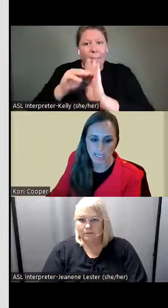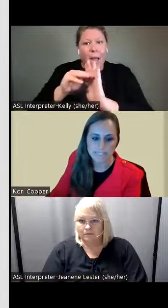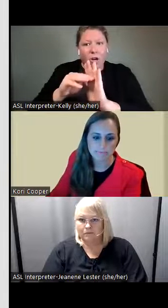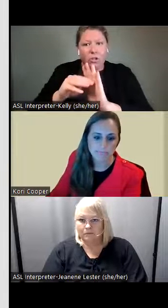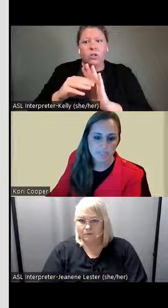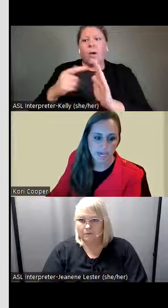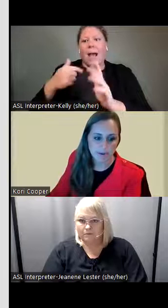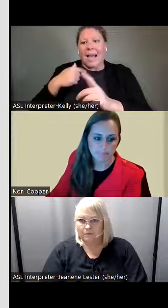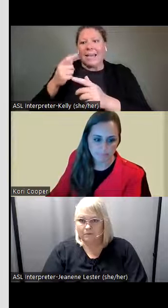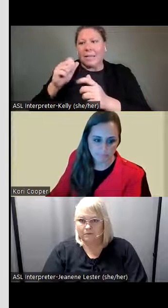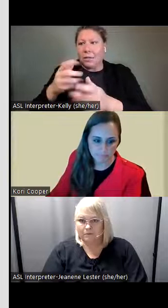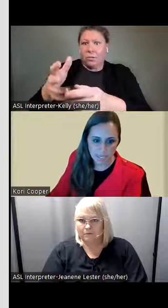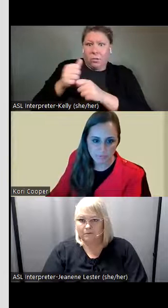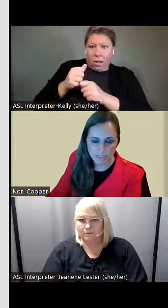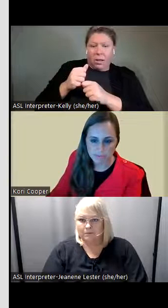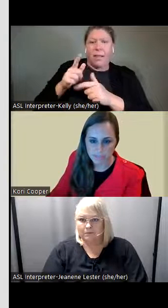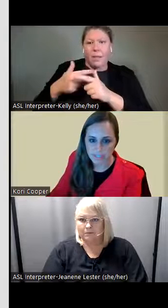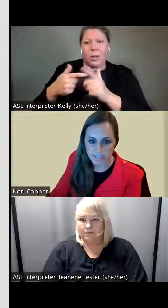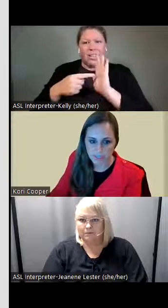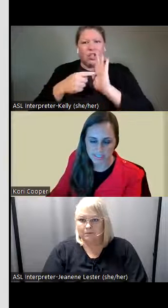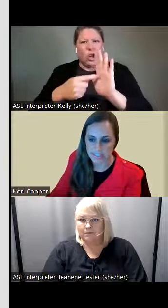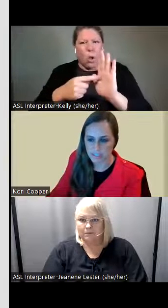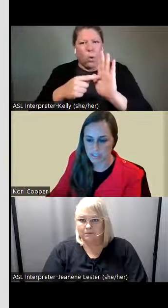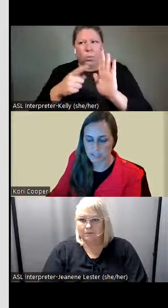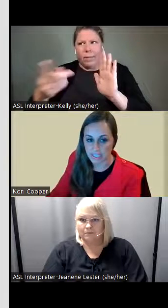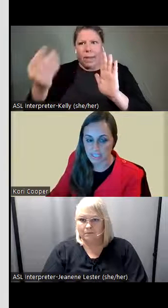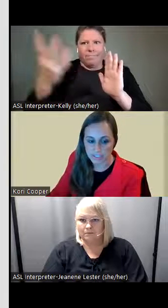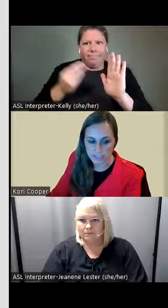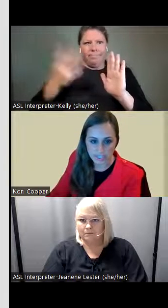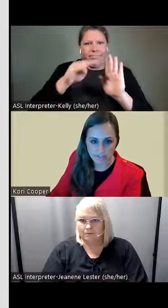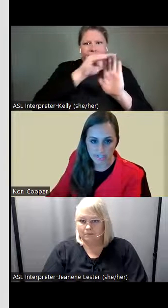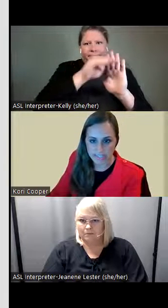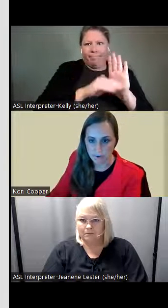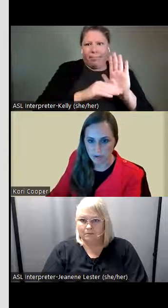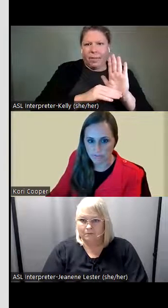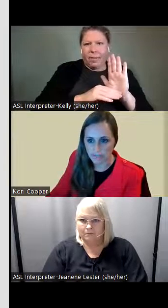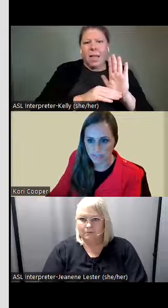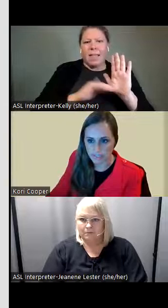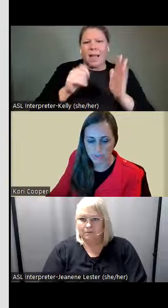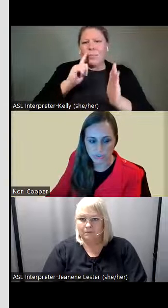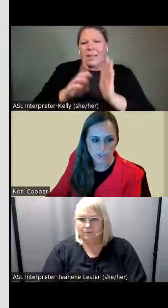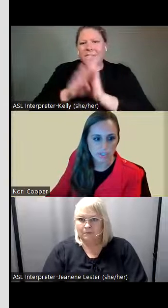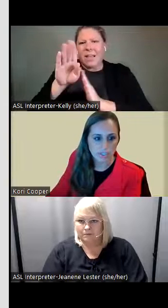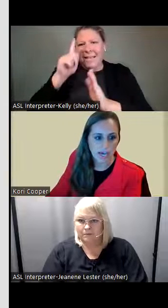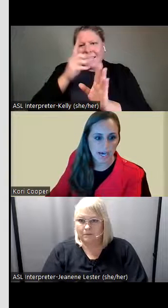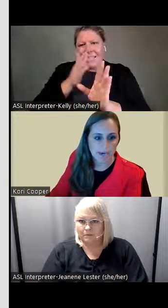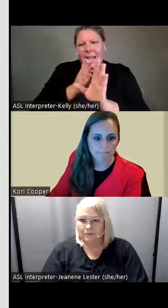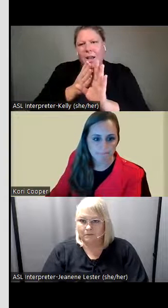front lines, has really just build that trust and psychological safety as part of our safety